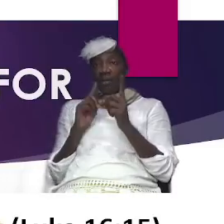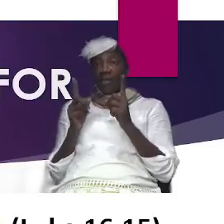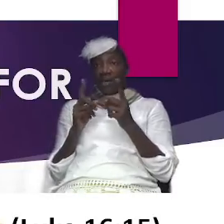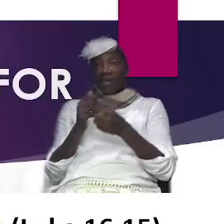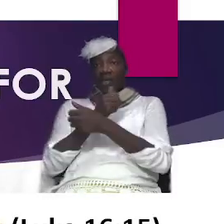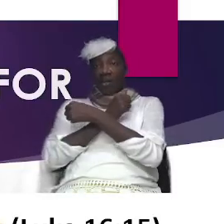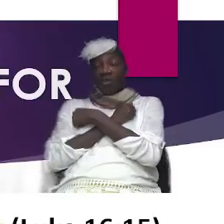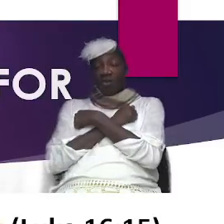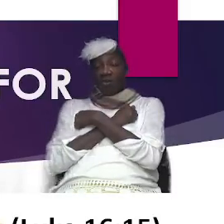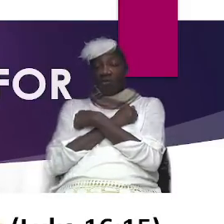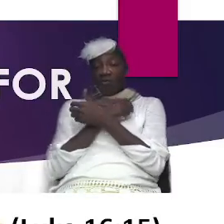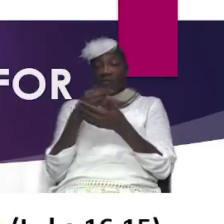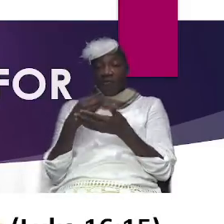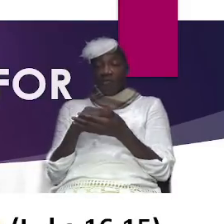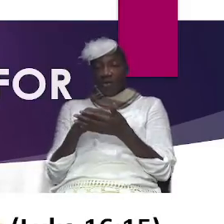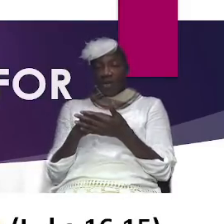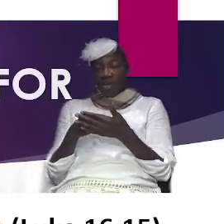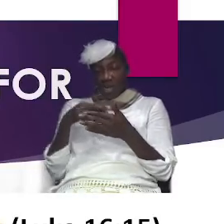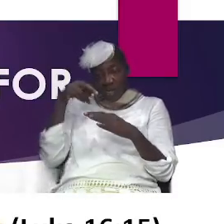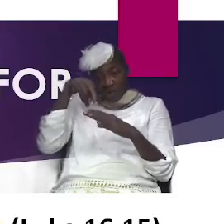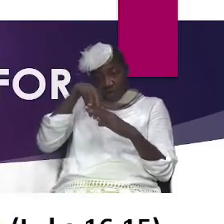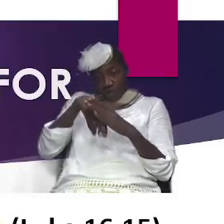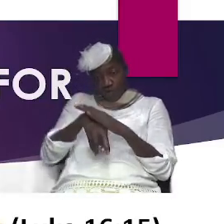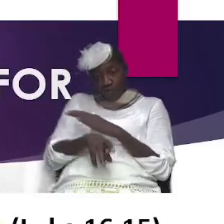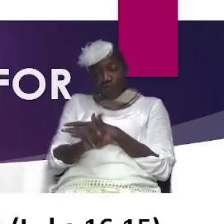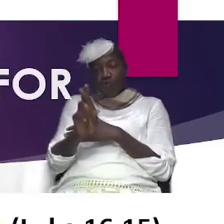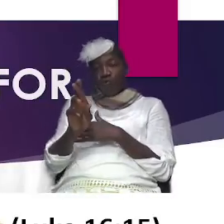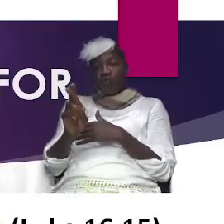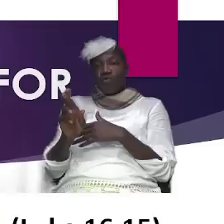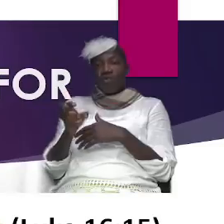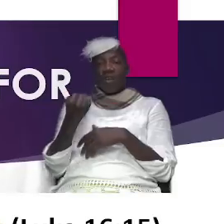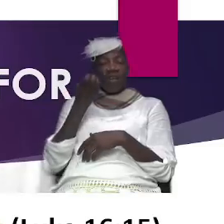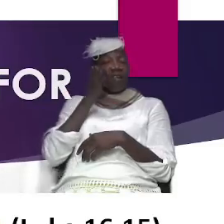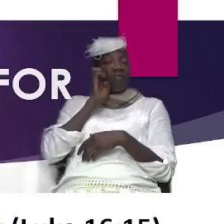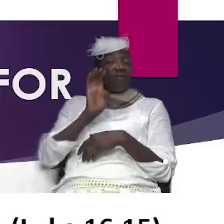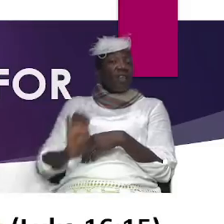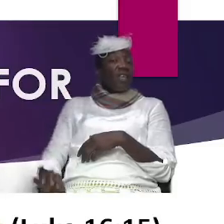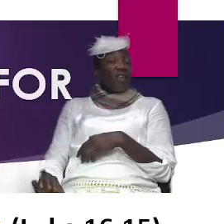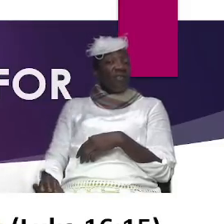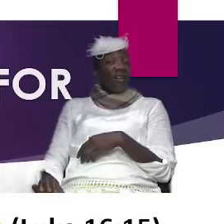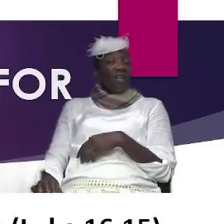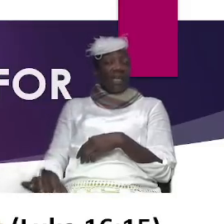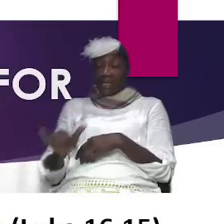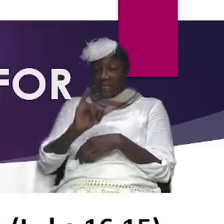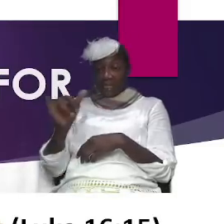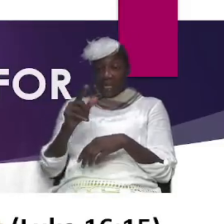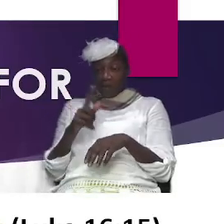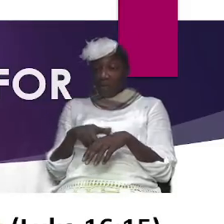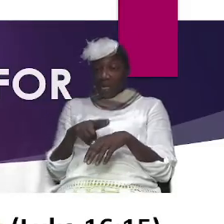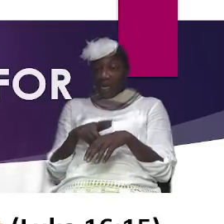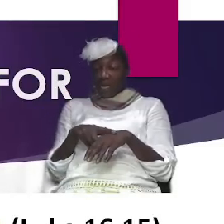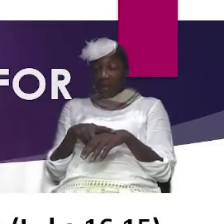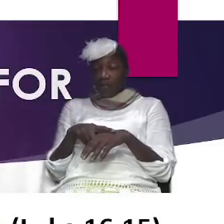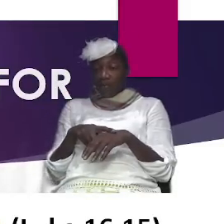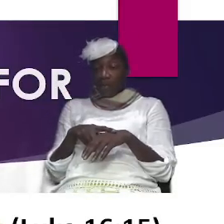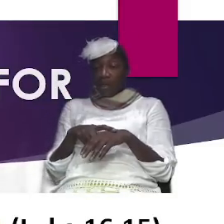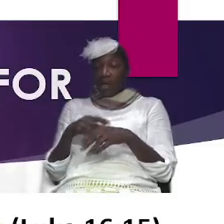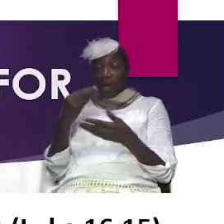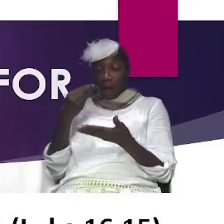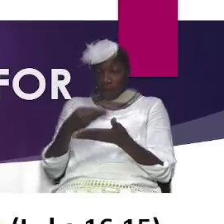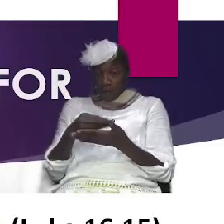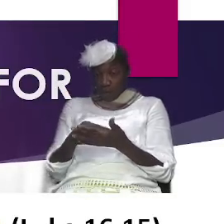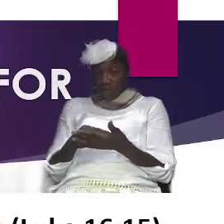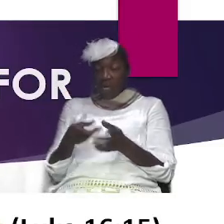of money is the root of all evil. At the same time, it says money answereth